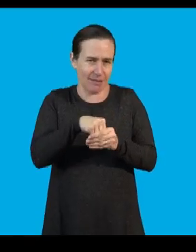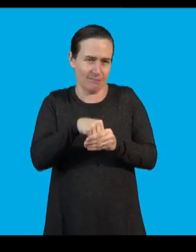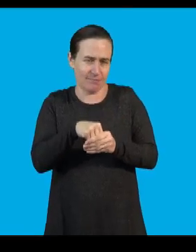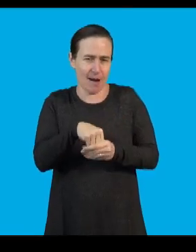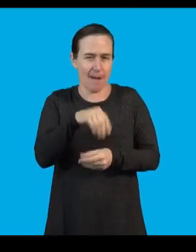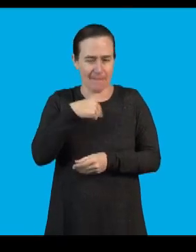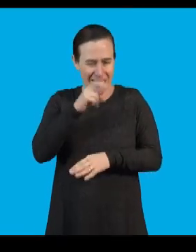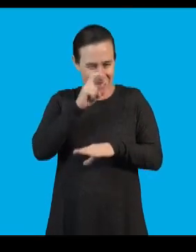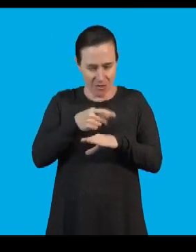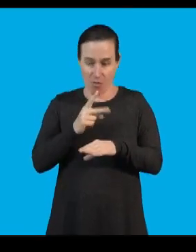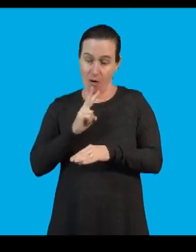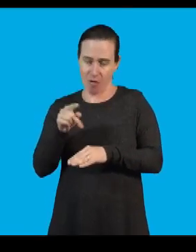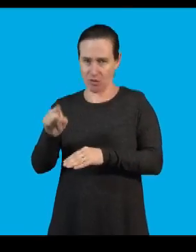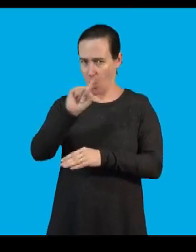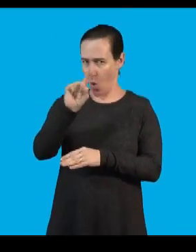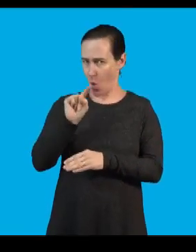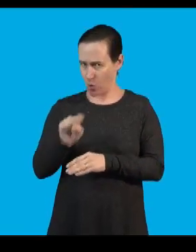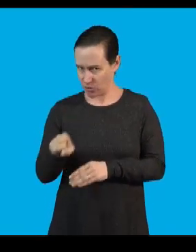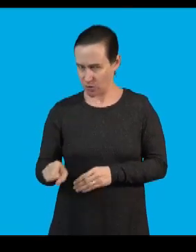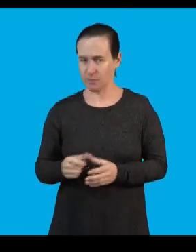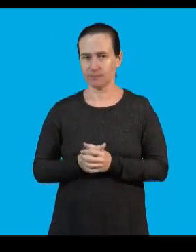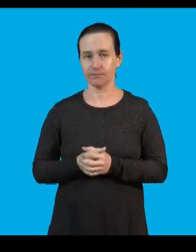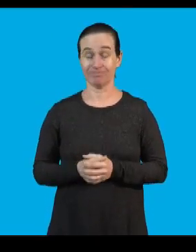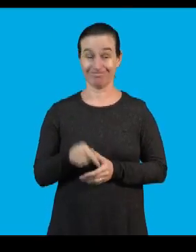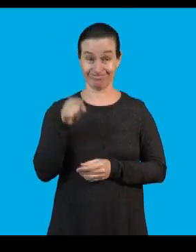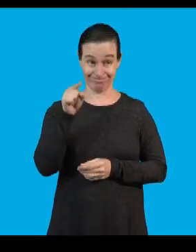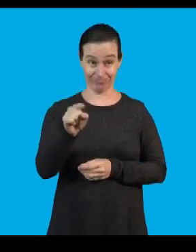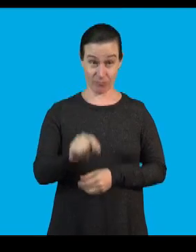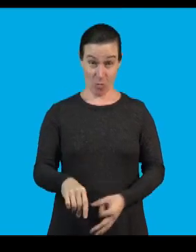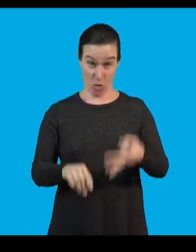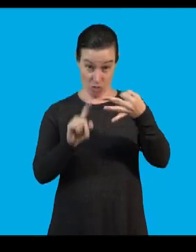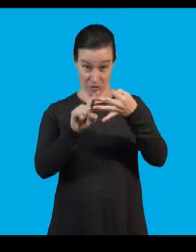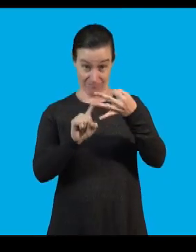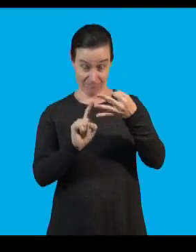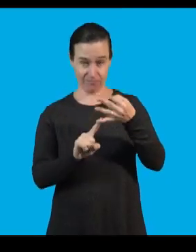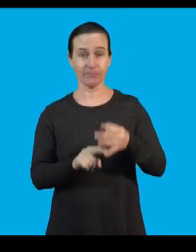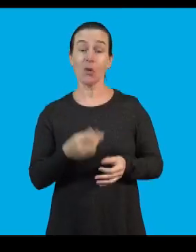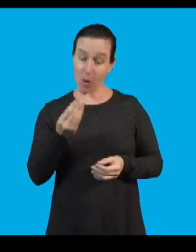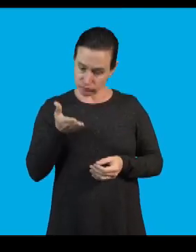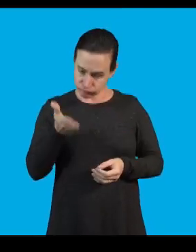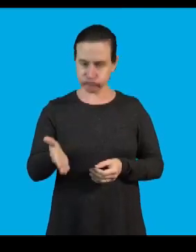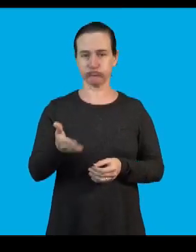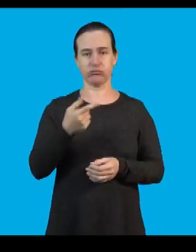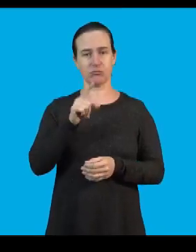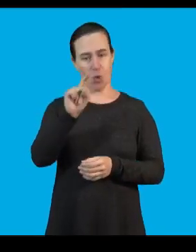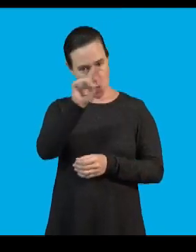required to answer those questions. Now remember, all of these will appear on your question paper, so you can use it.